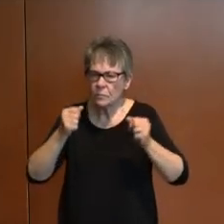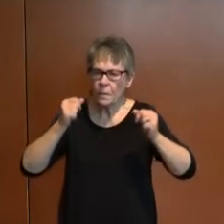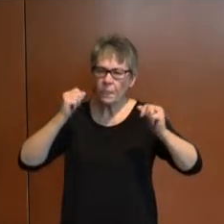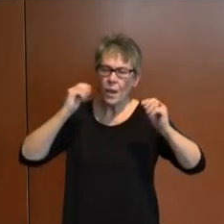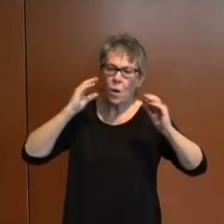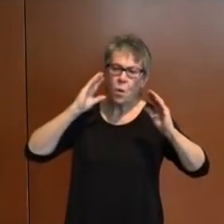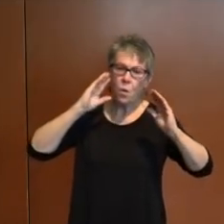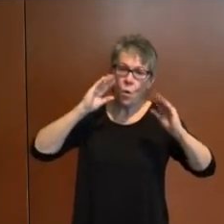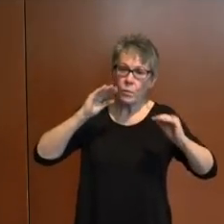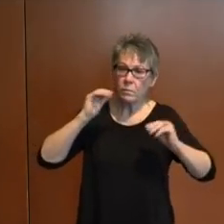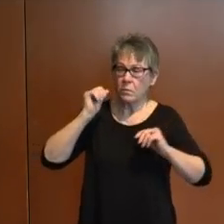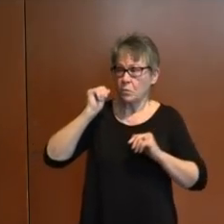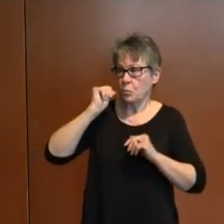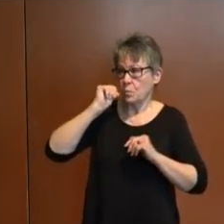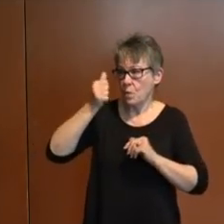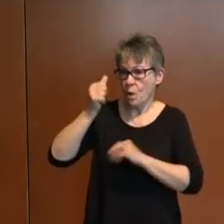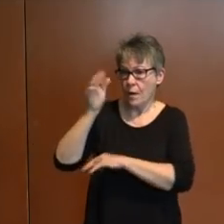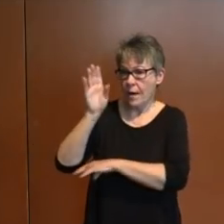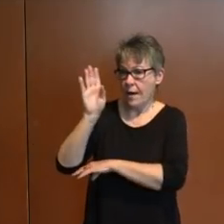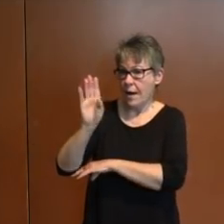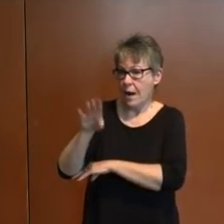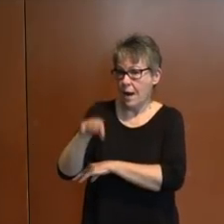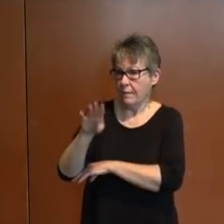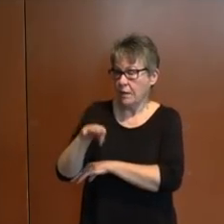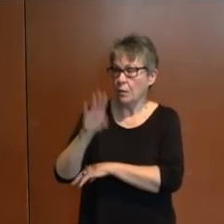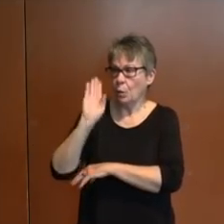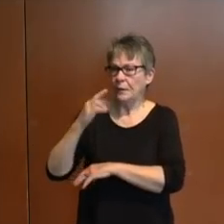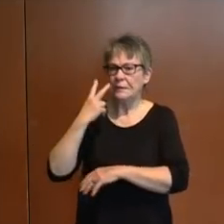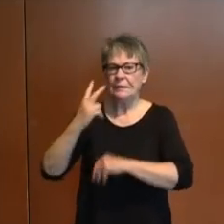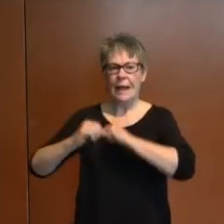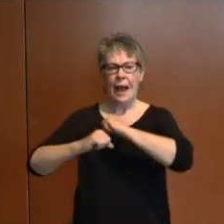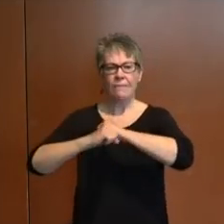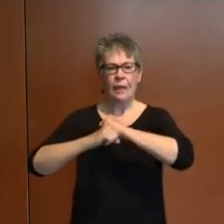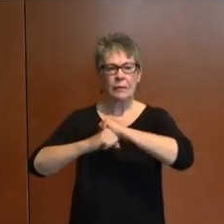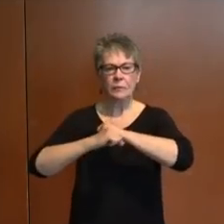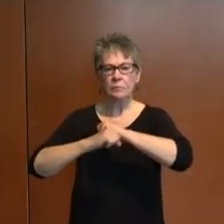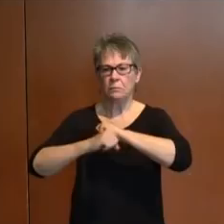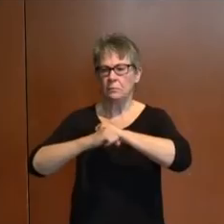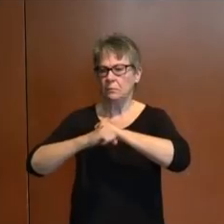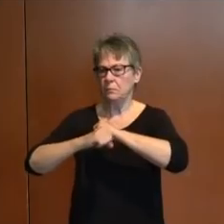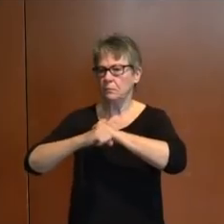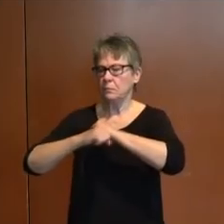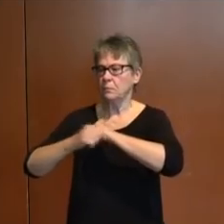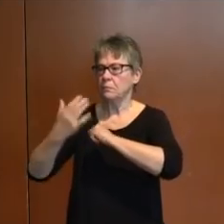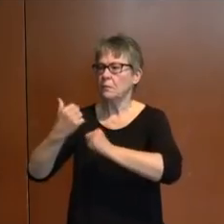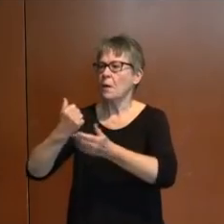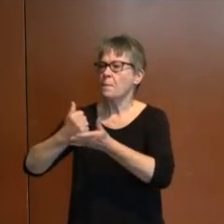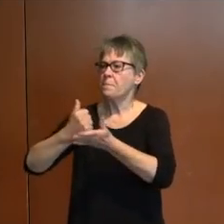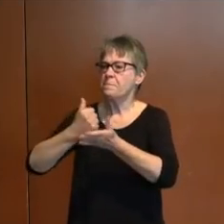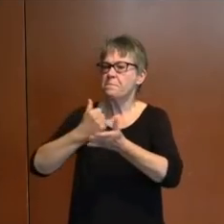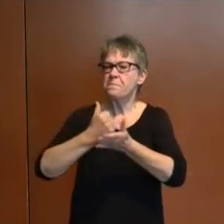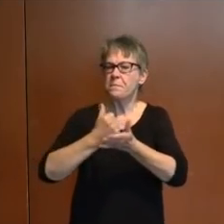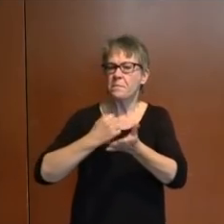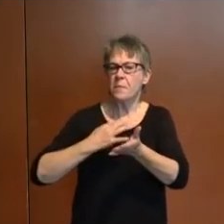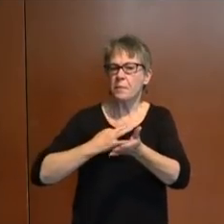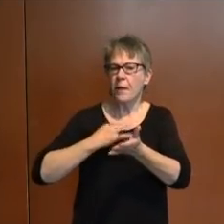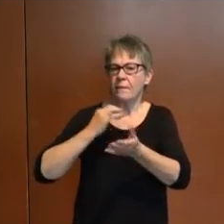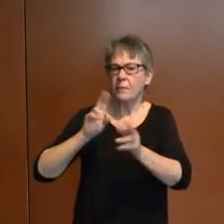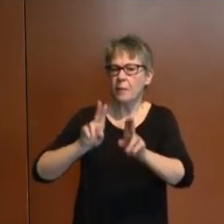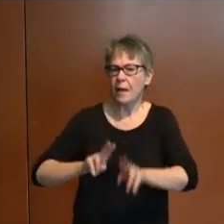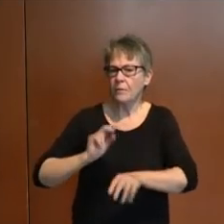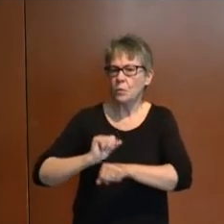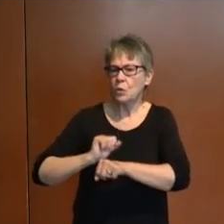a lot of advertising and a call to action to start listing by county